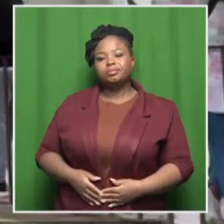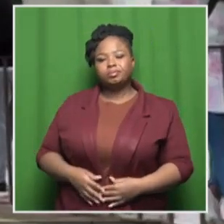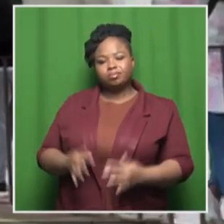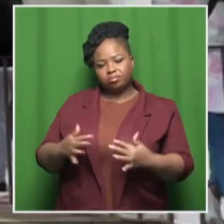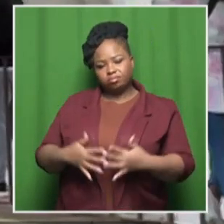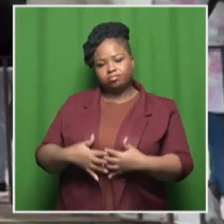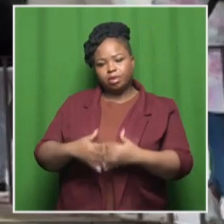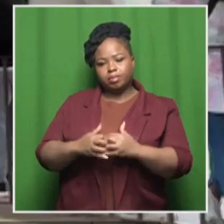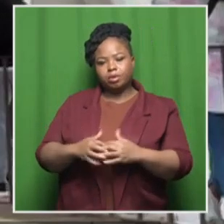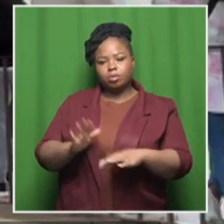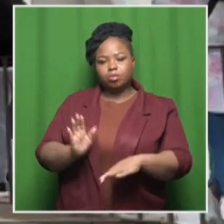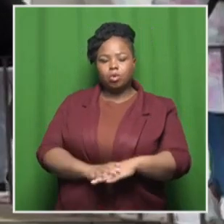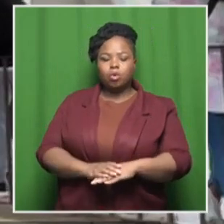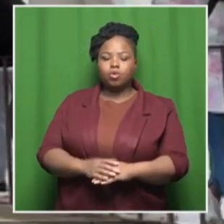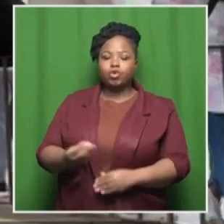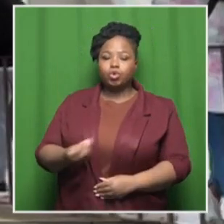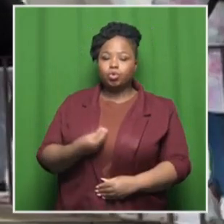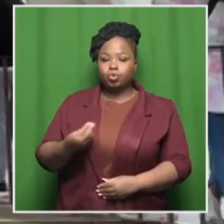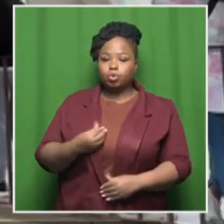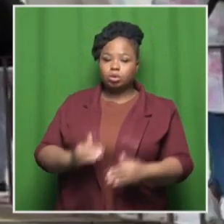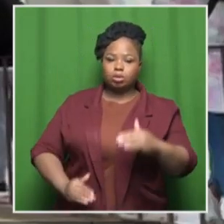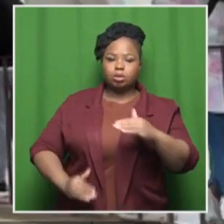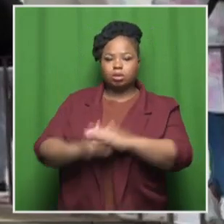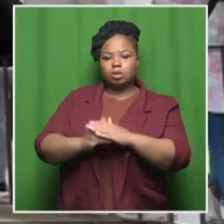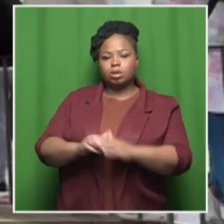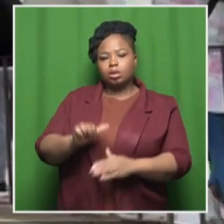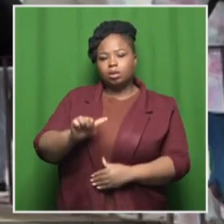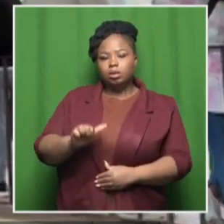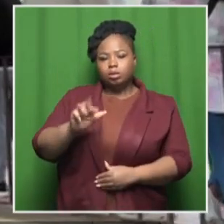up to 69% of the total